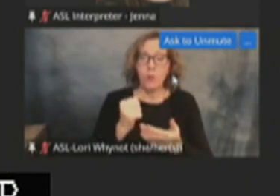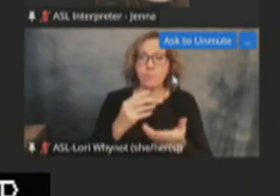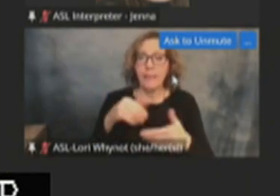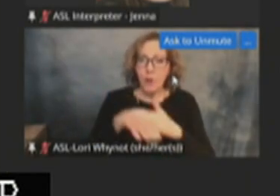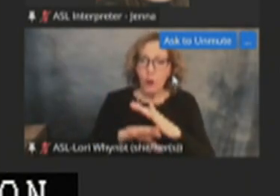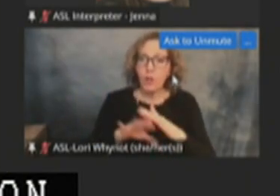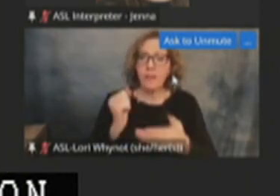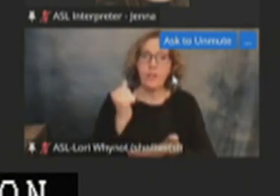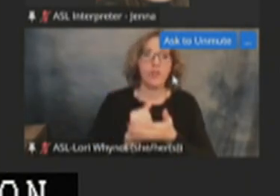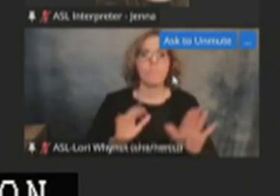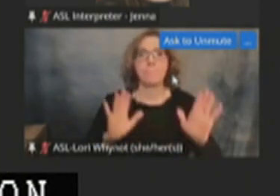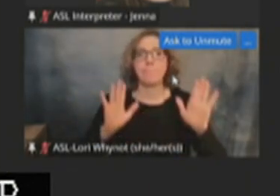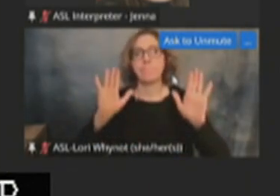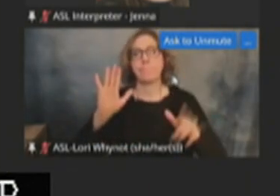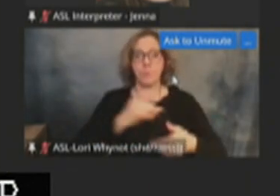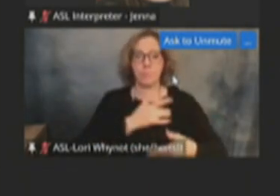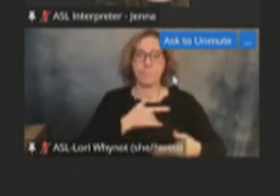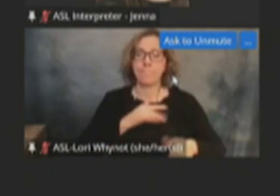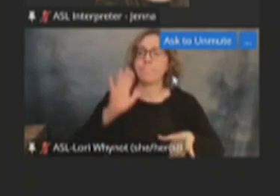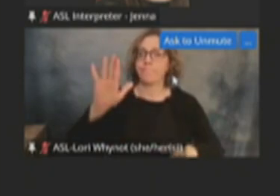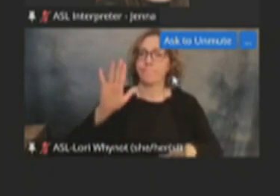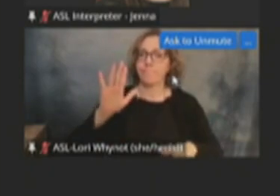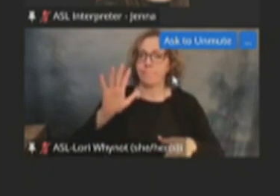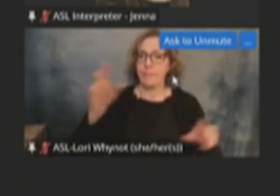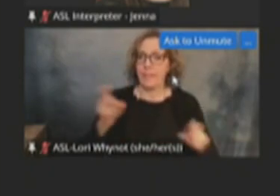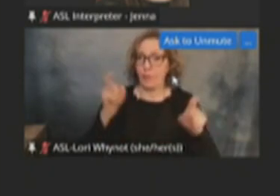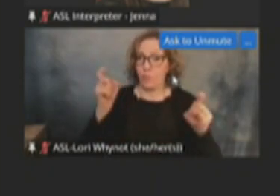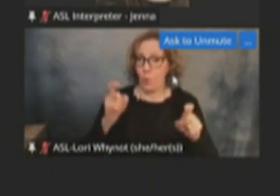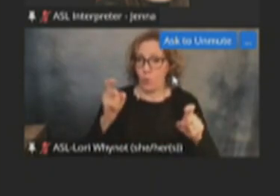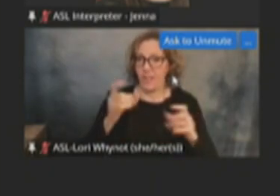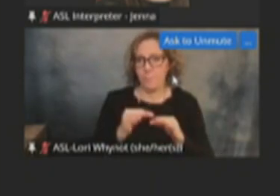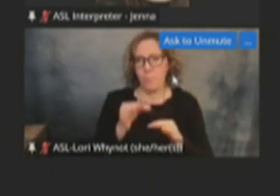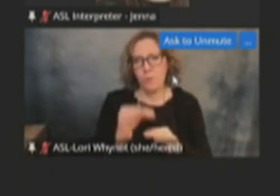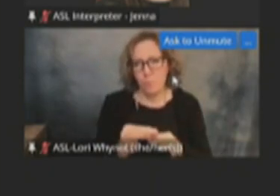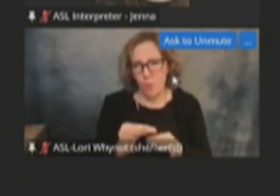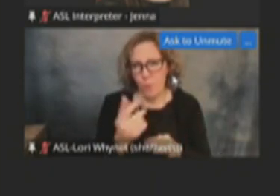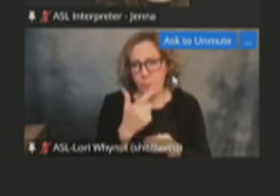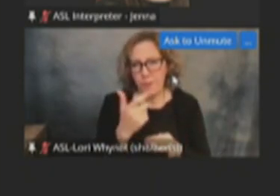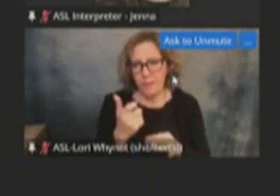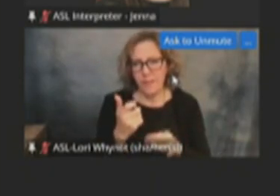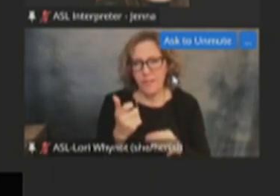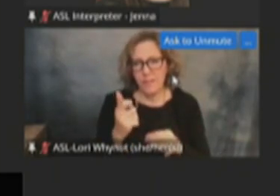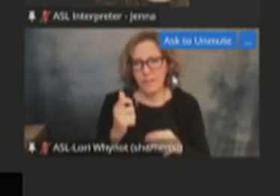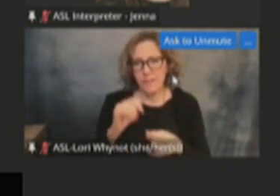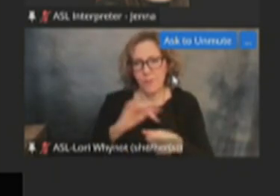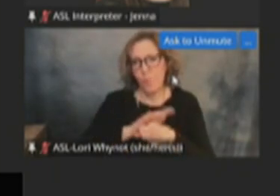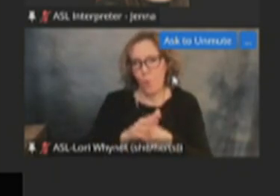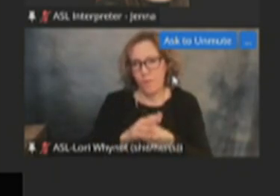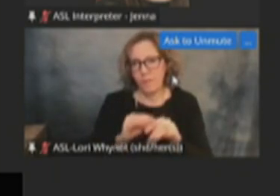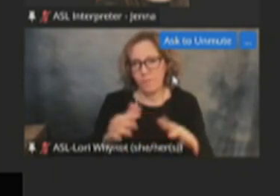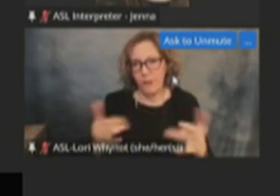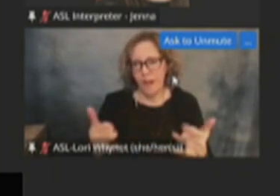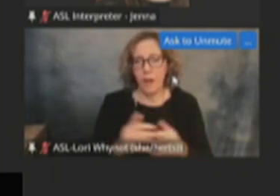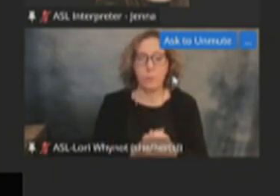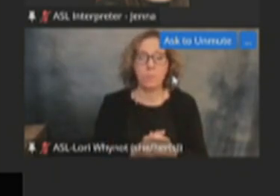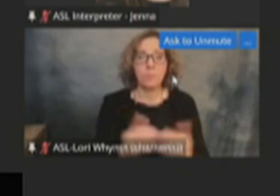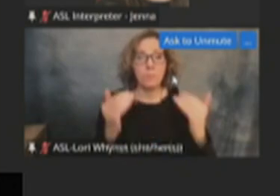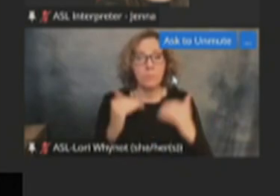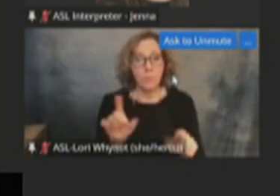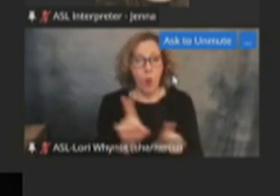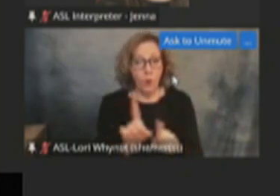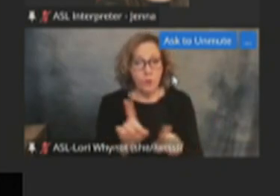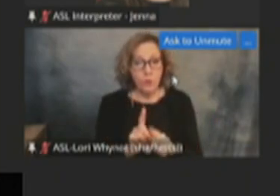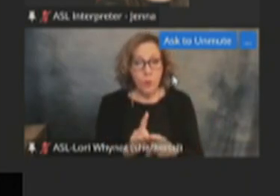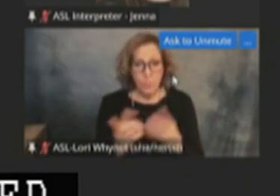moving forward if that is rescheduled. And then some updates on Mass and Cass. You may be following along in the news, but